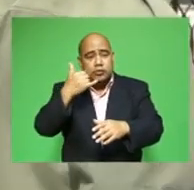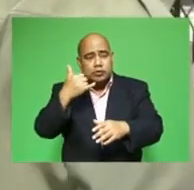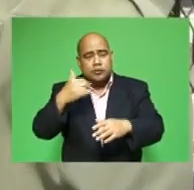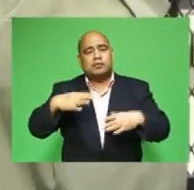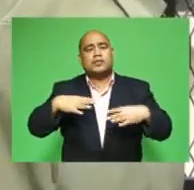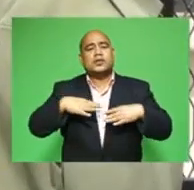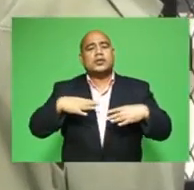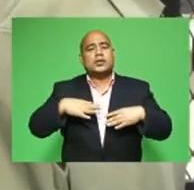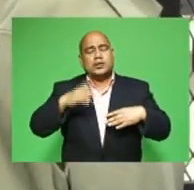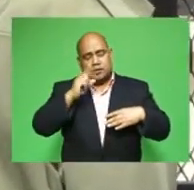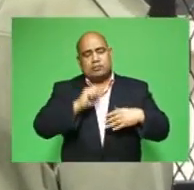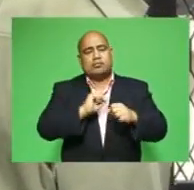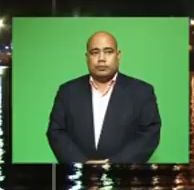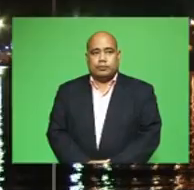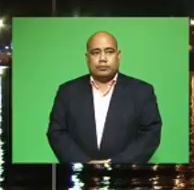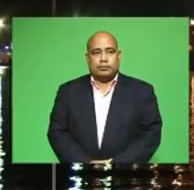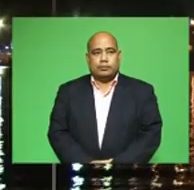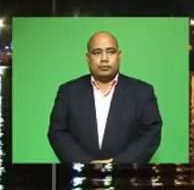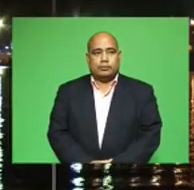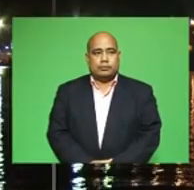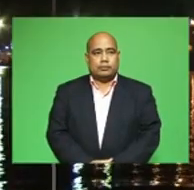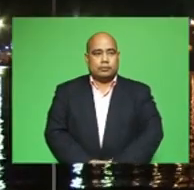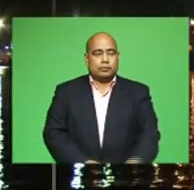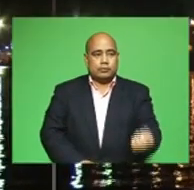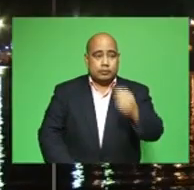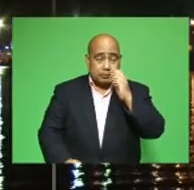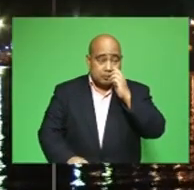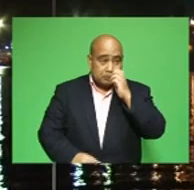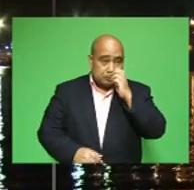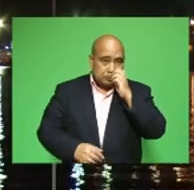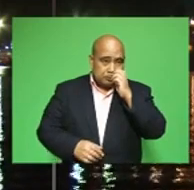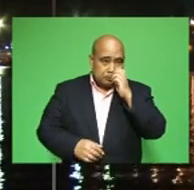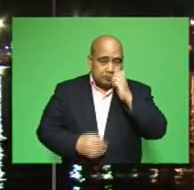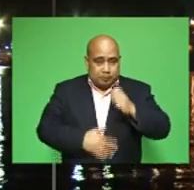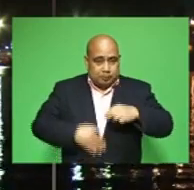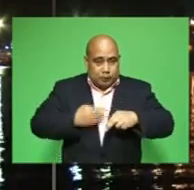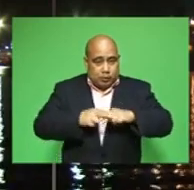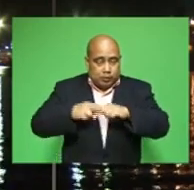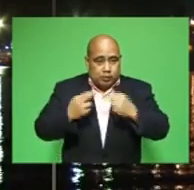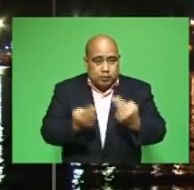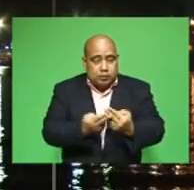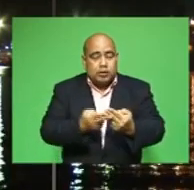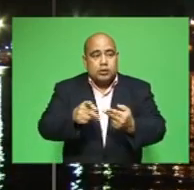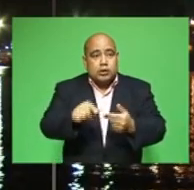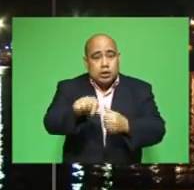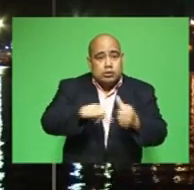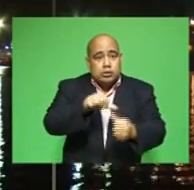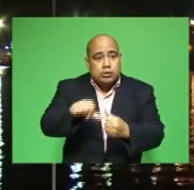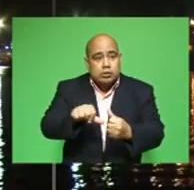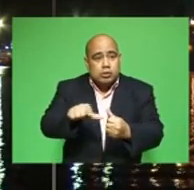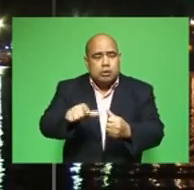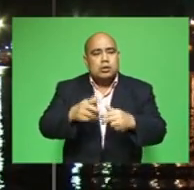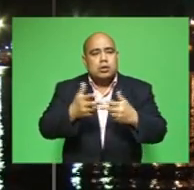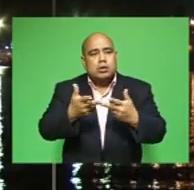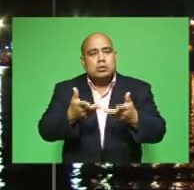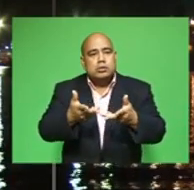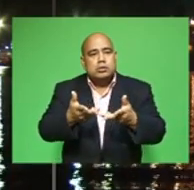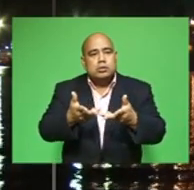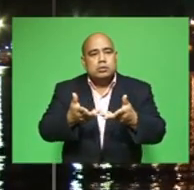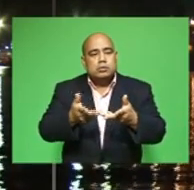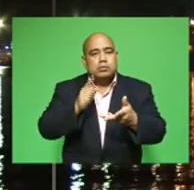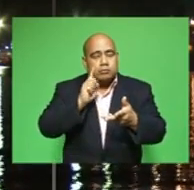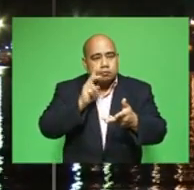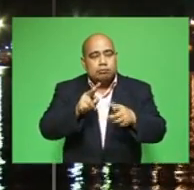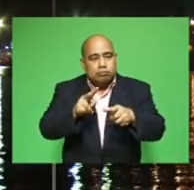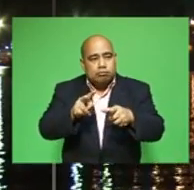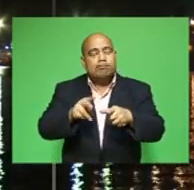Maggie Boyle, FBC News. The Reproductive and Family Health Association of Fiji has noted a 100% increase